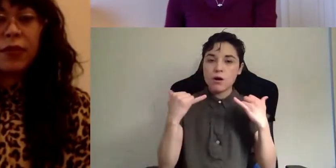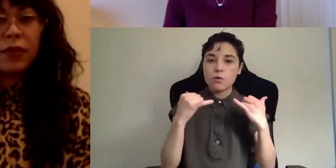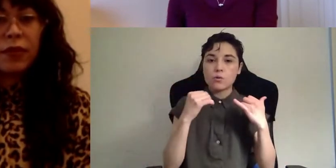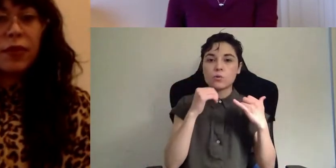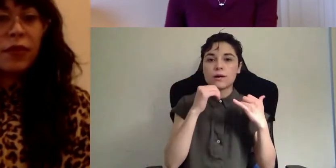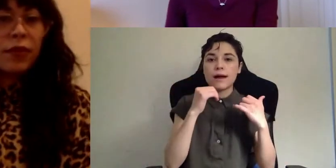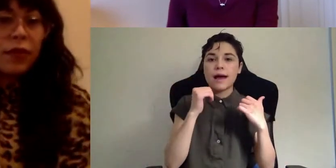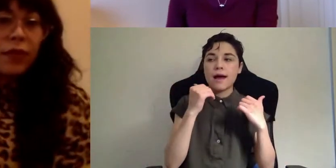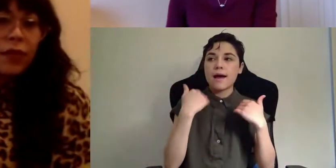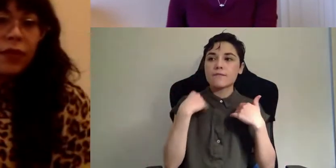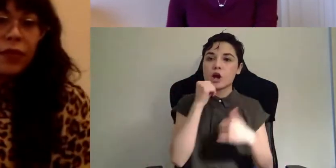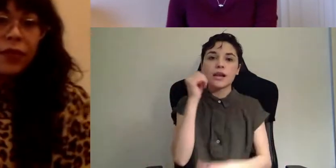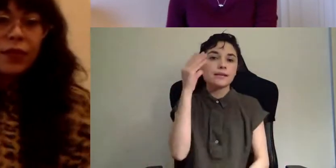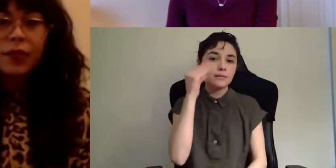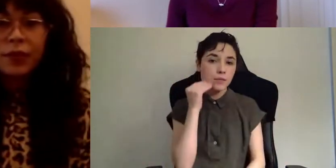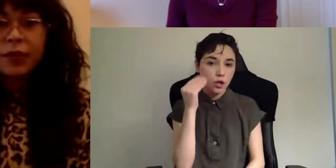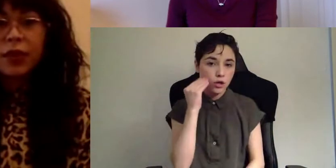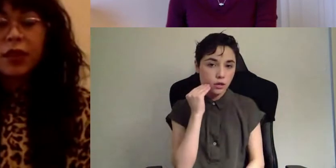so,